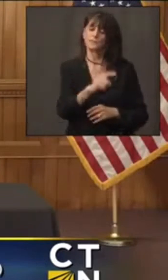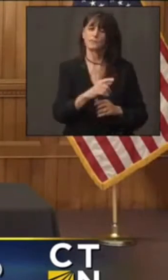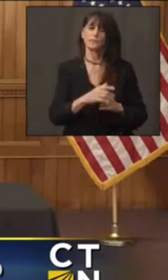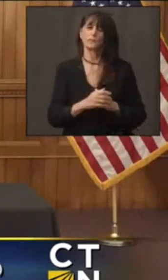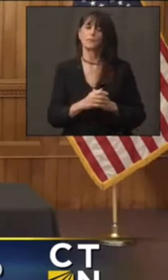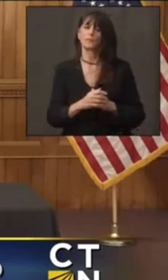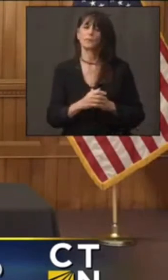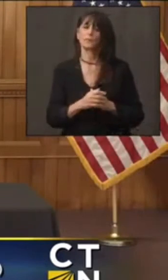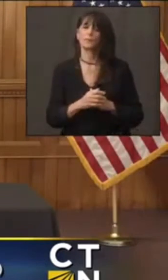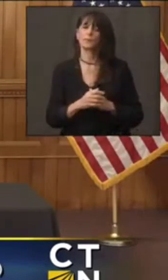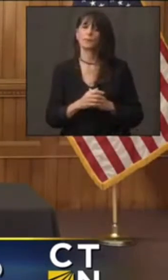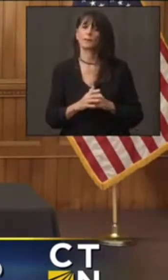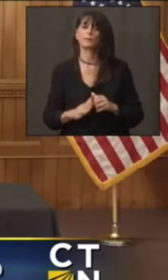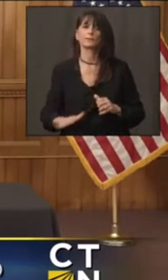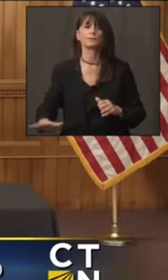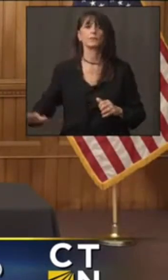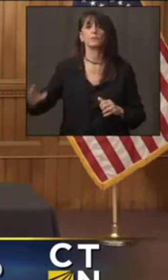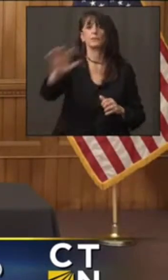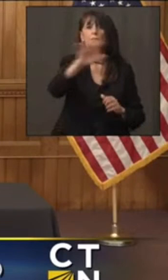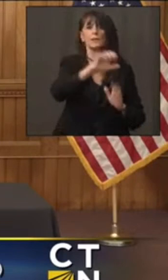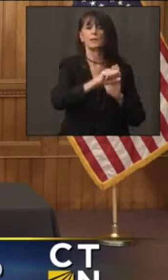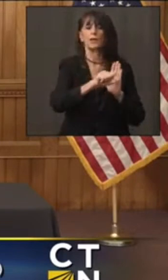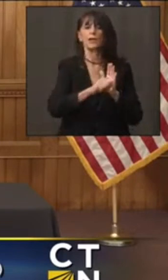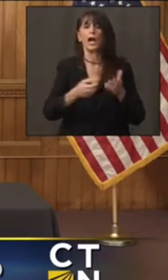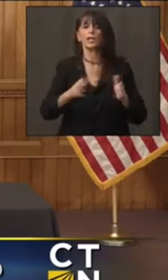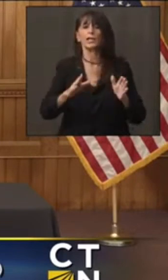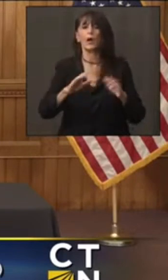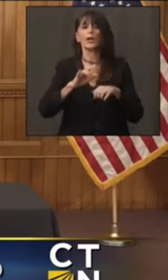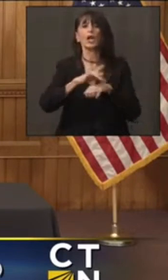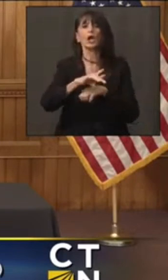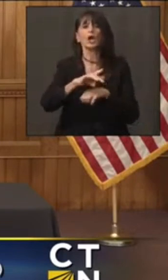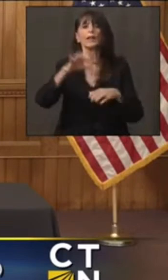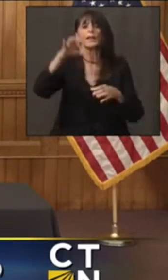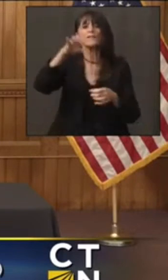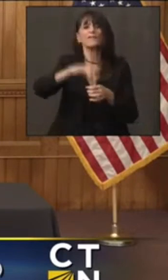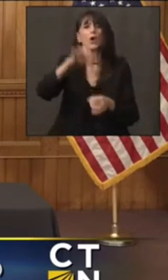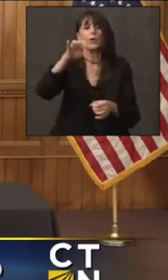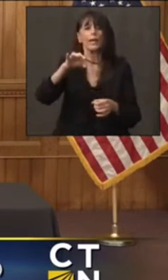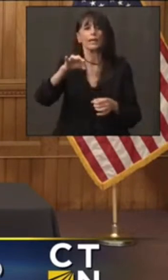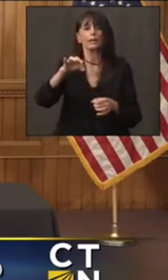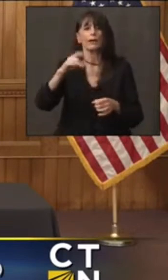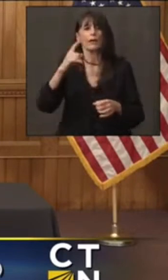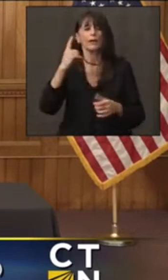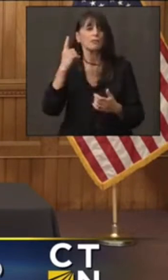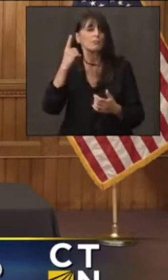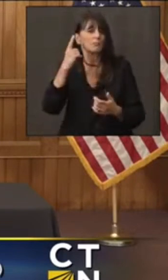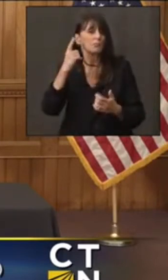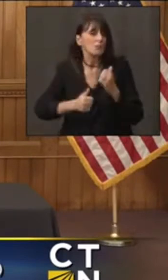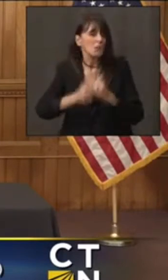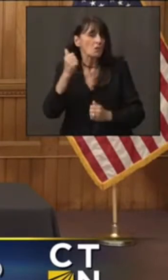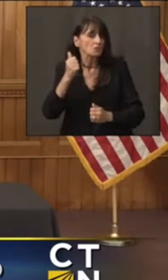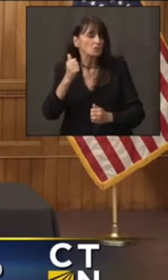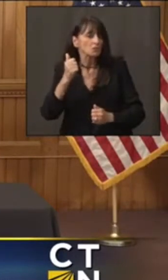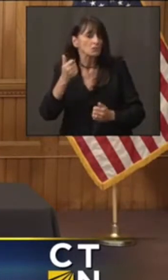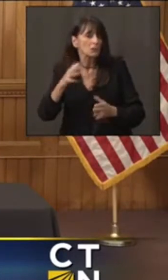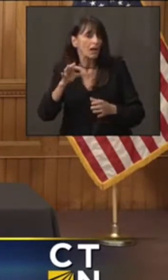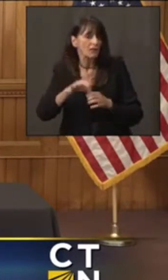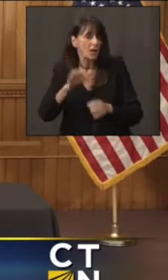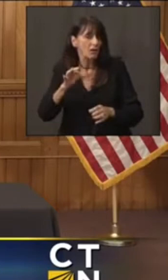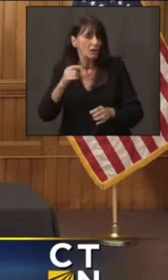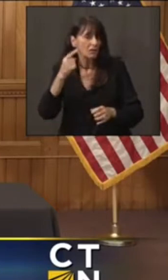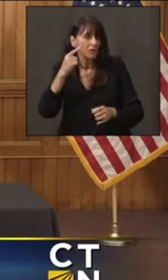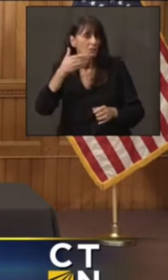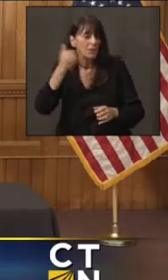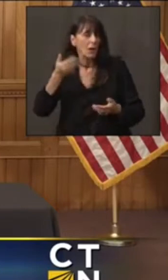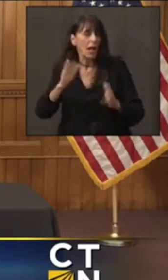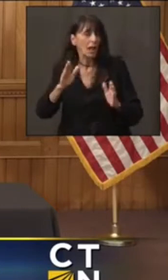are allowing early voting. In Connecticut, I think is like one of 5 that doesn't allow it. Would it have been helpful if we had early voting